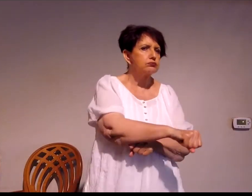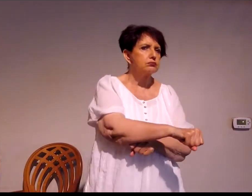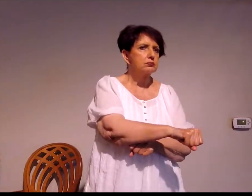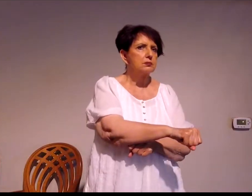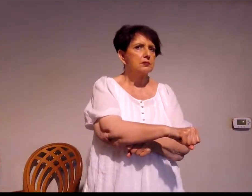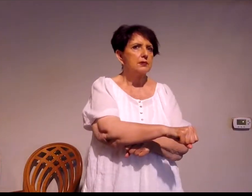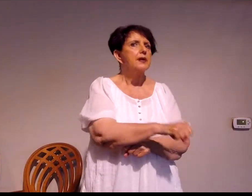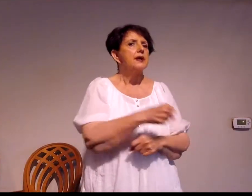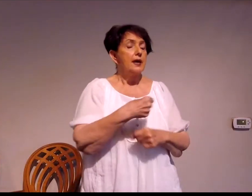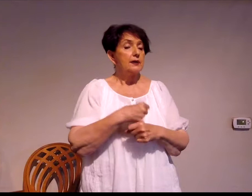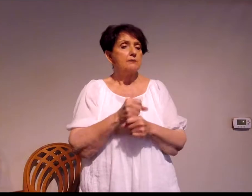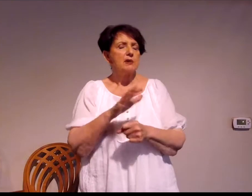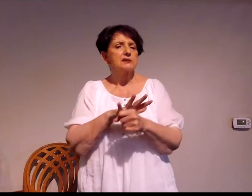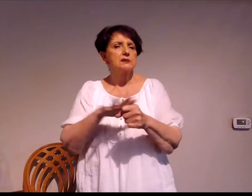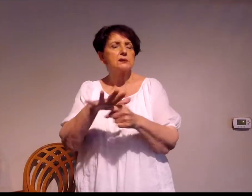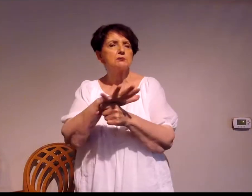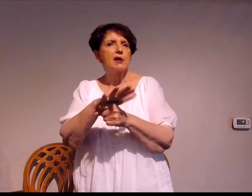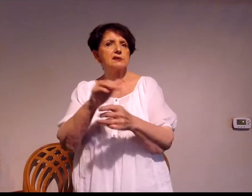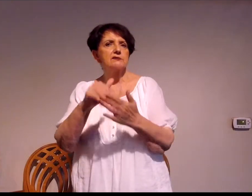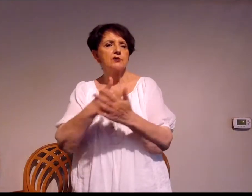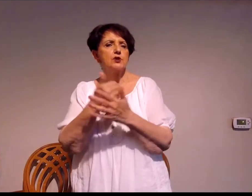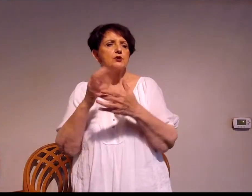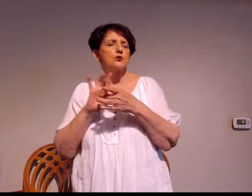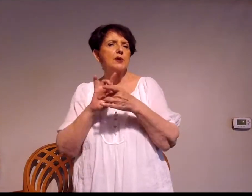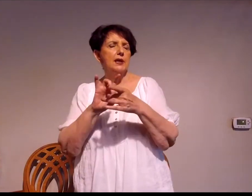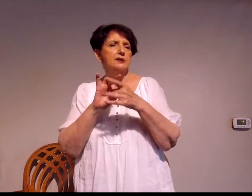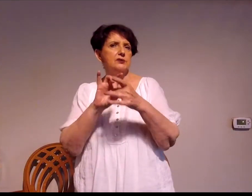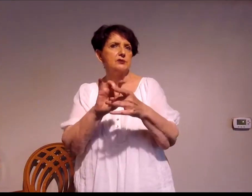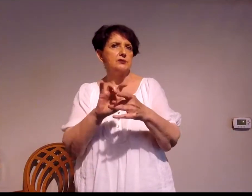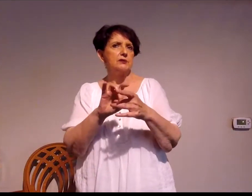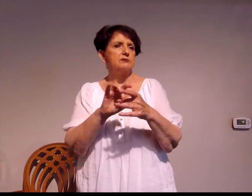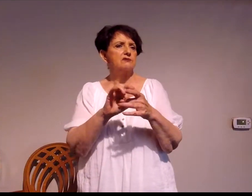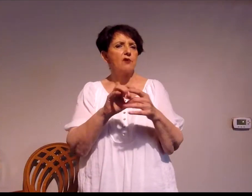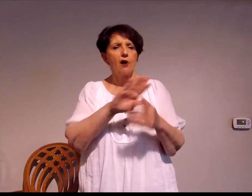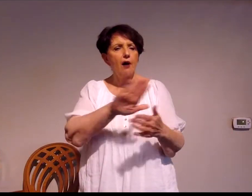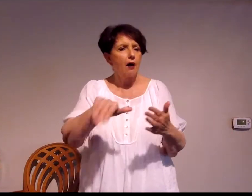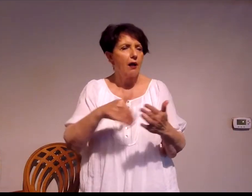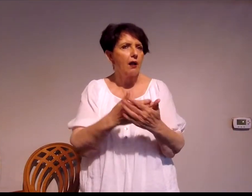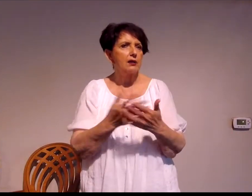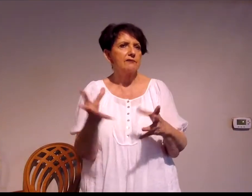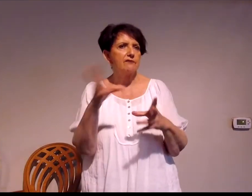room for new relationships with ourselves and everyone close to us.